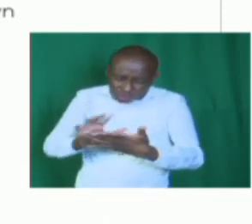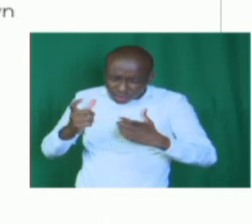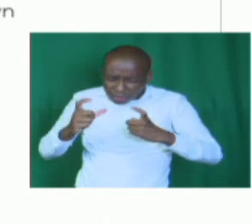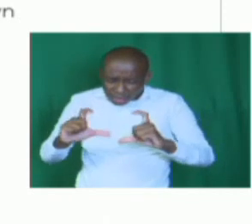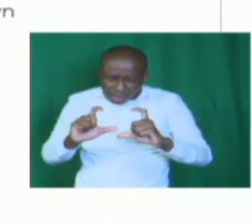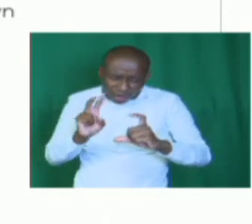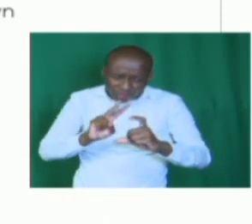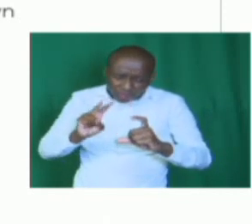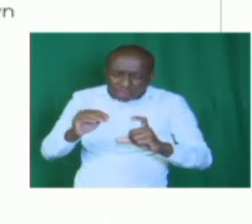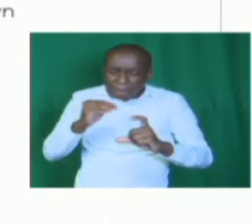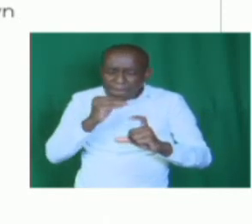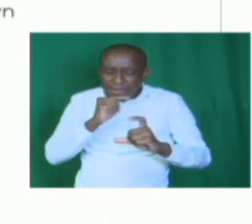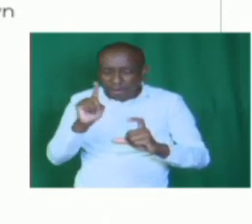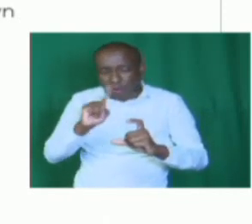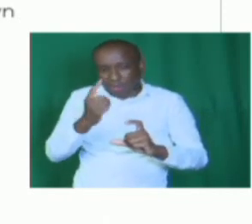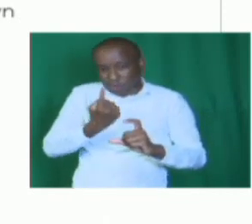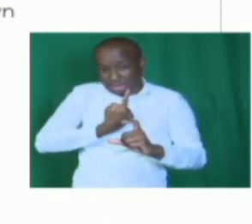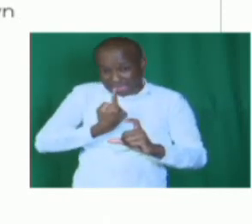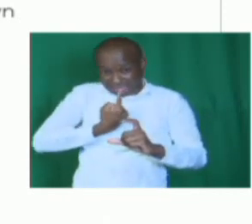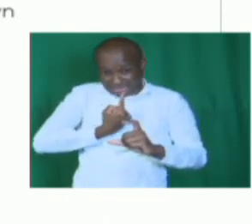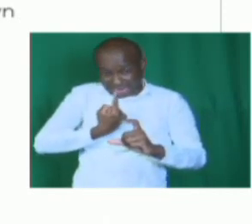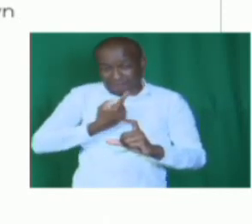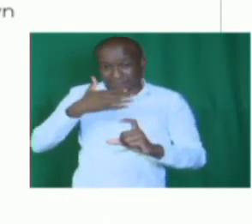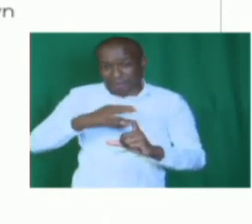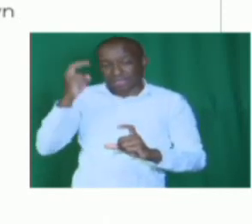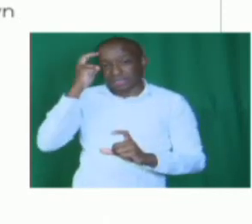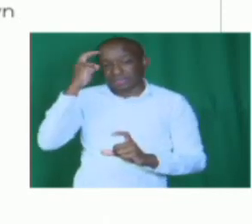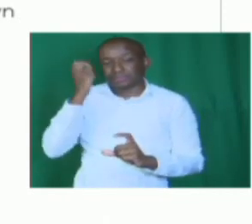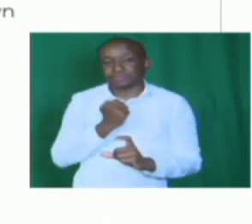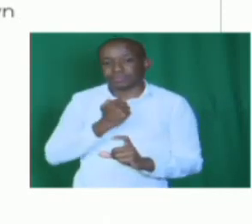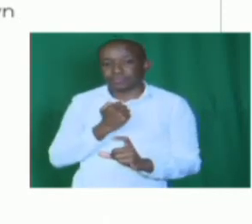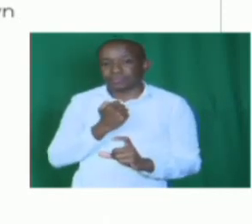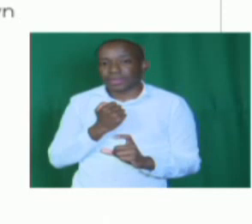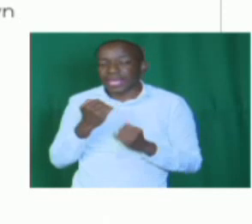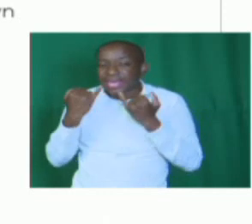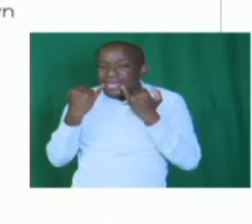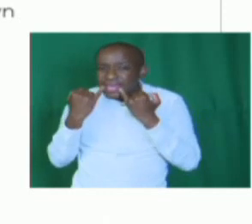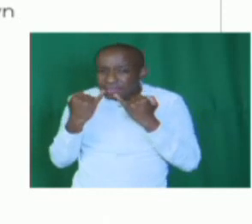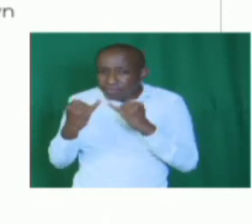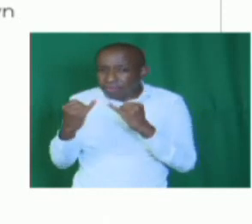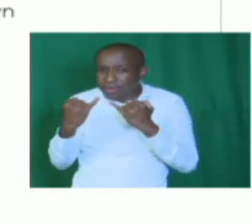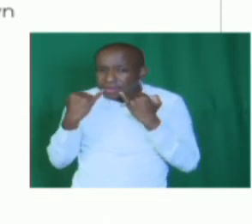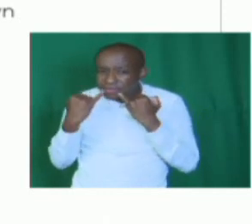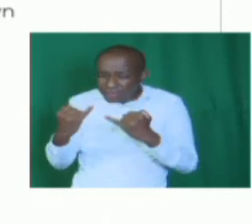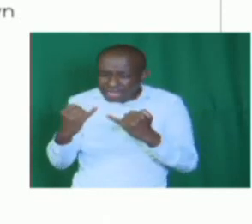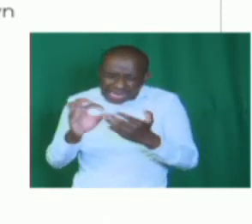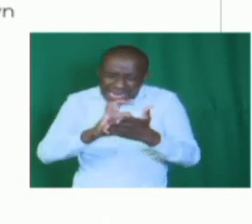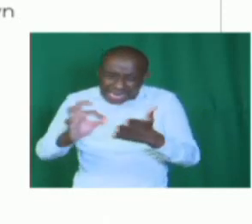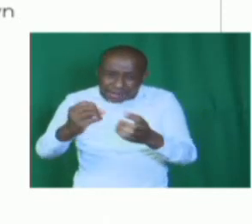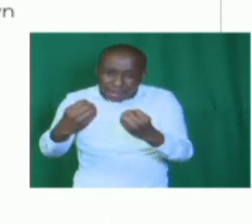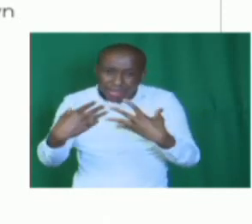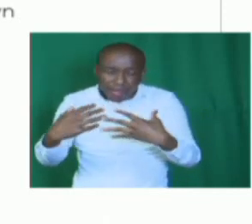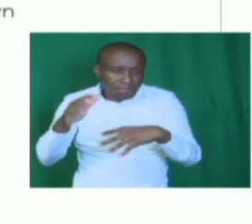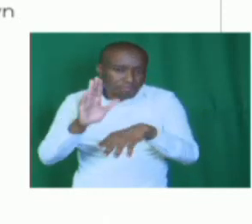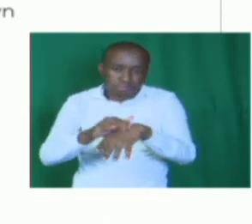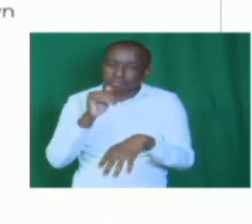text. So it means here the information will not be overtly or clearly given